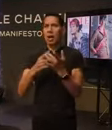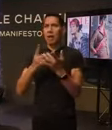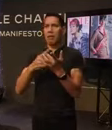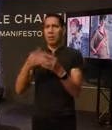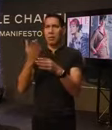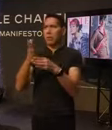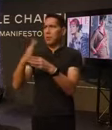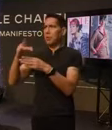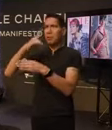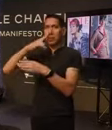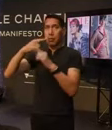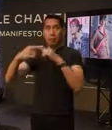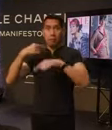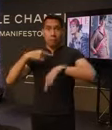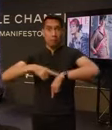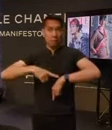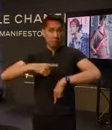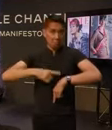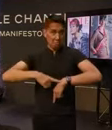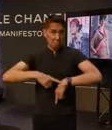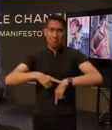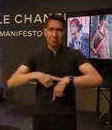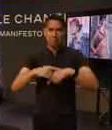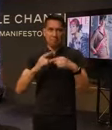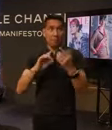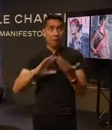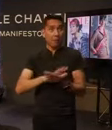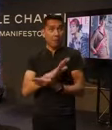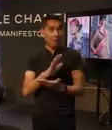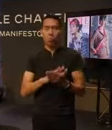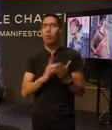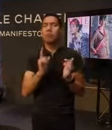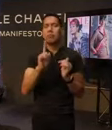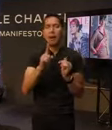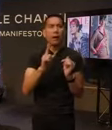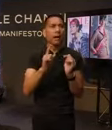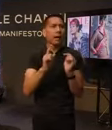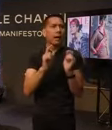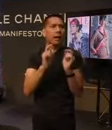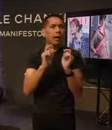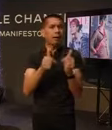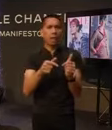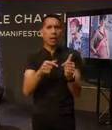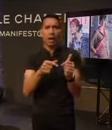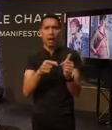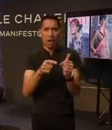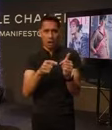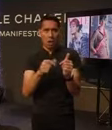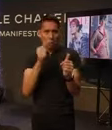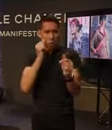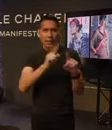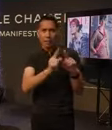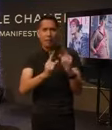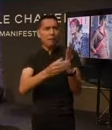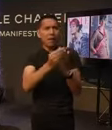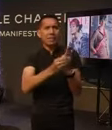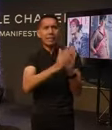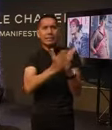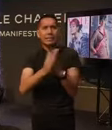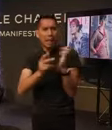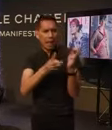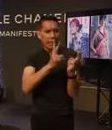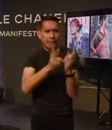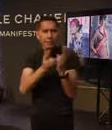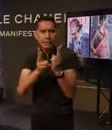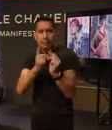the period who happily, you know, not long after the editors of those various magazines came on board,